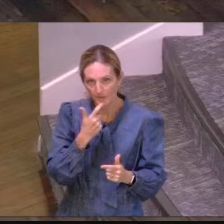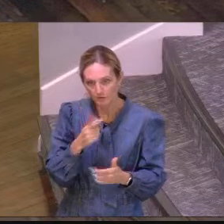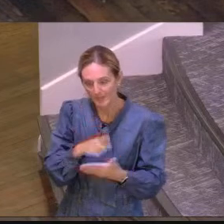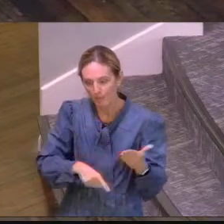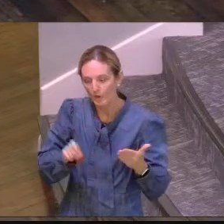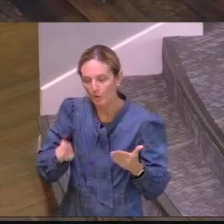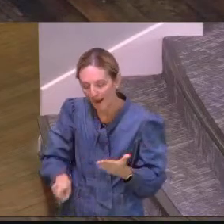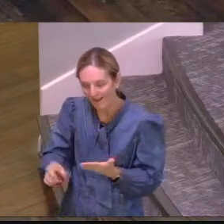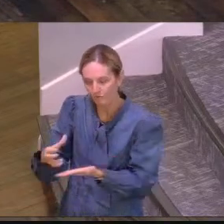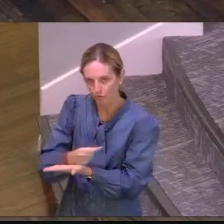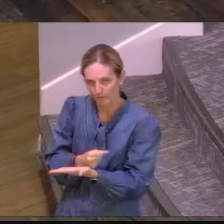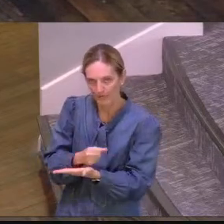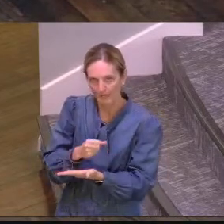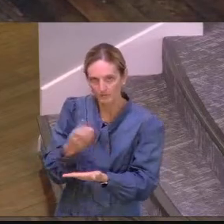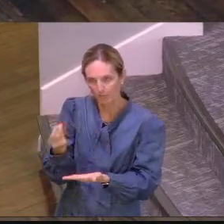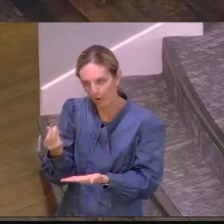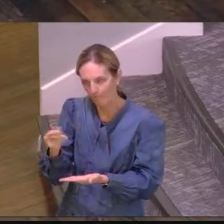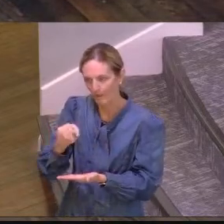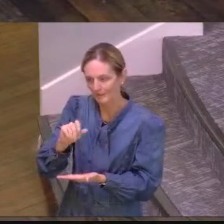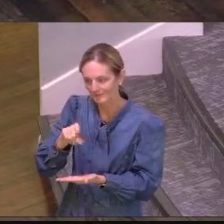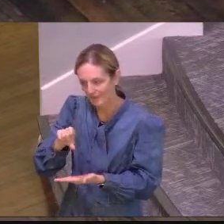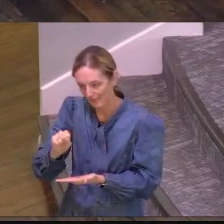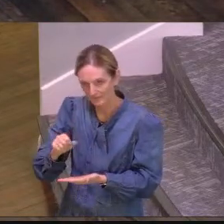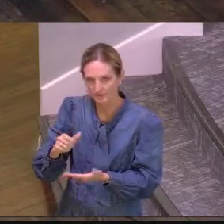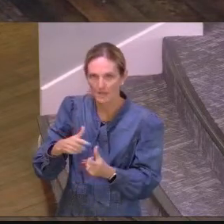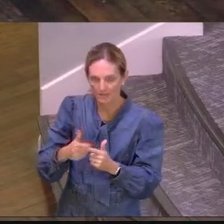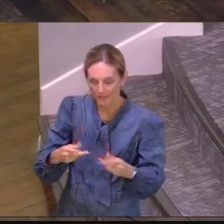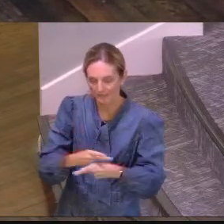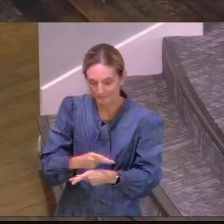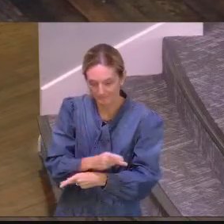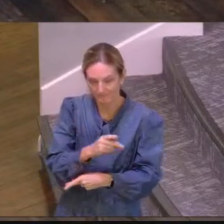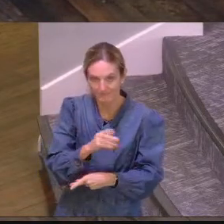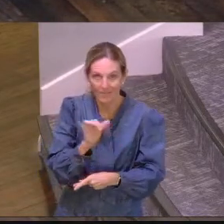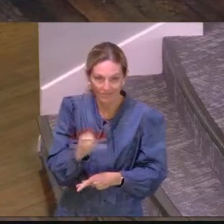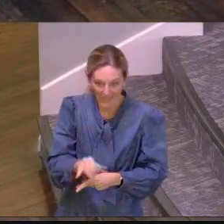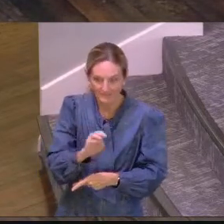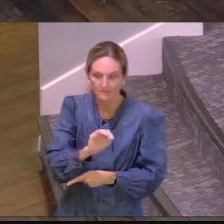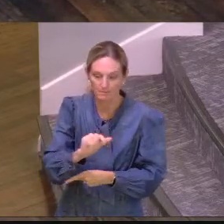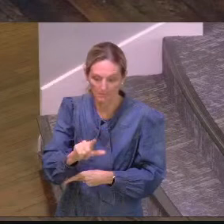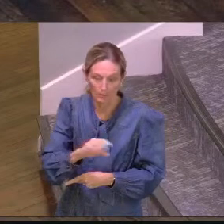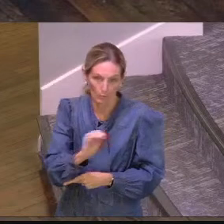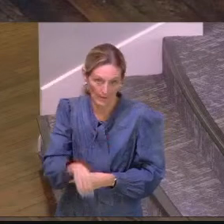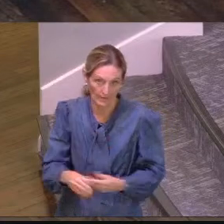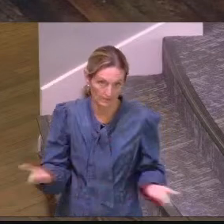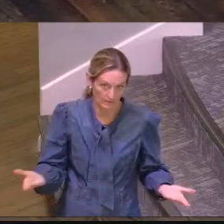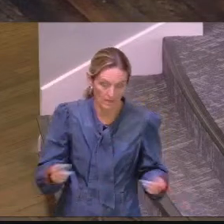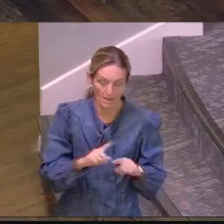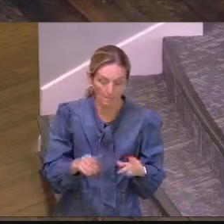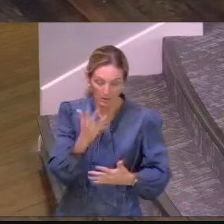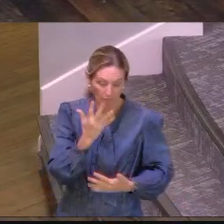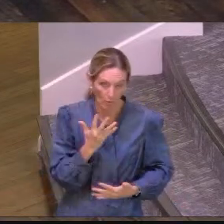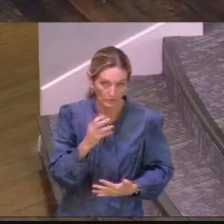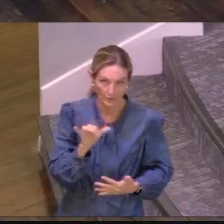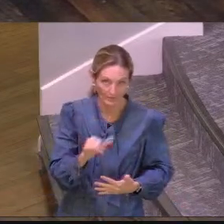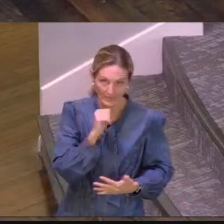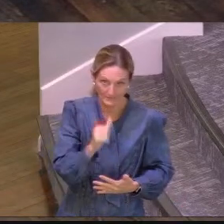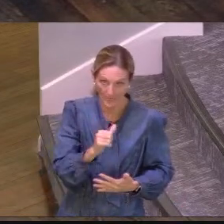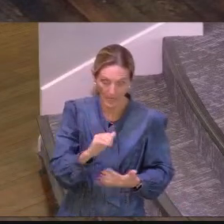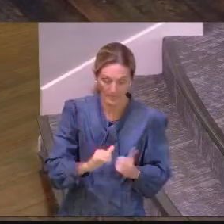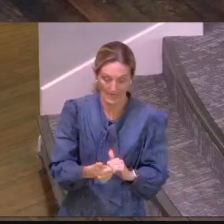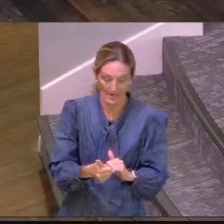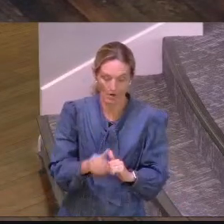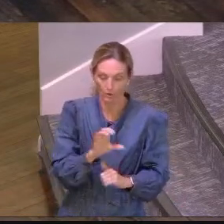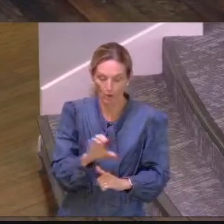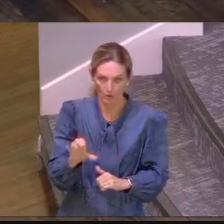taxes, and then you do the math, and that's the millage rate. Unfortunately, that is not the way that the Clark County